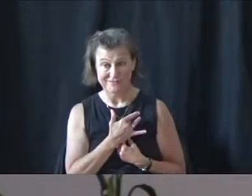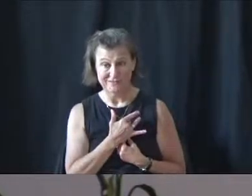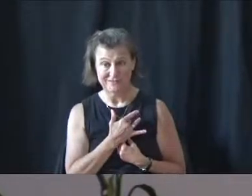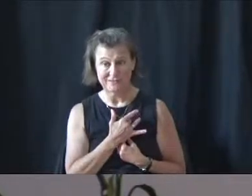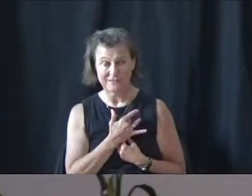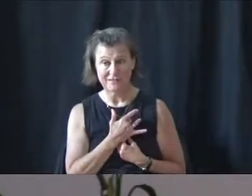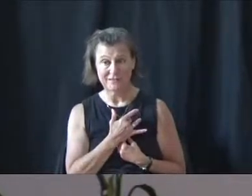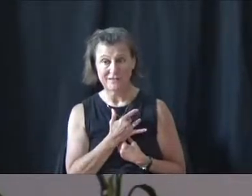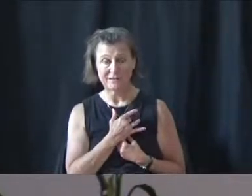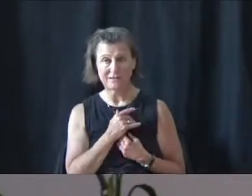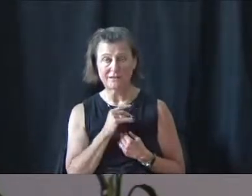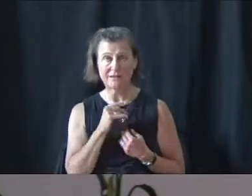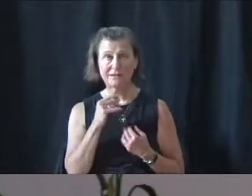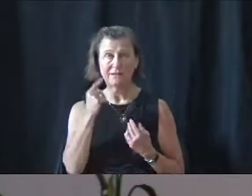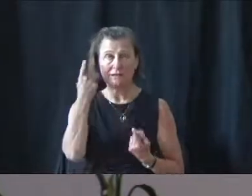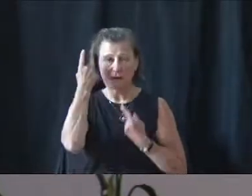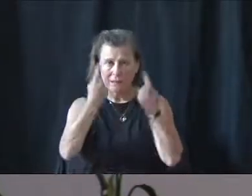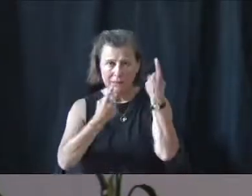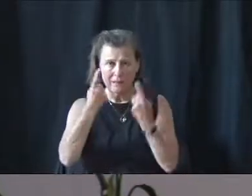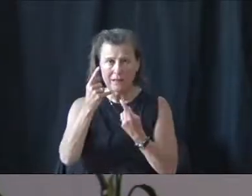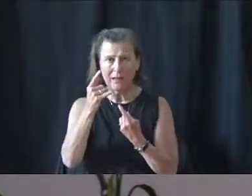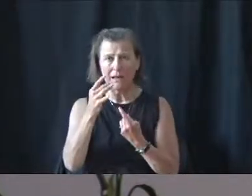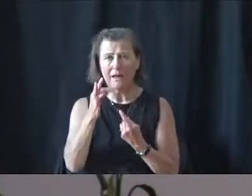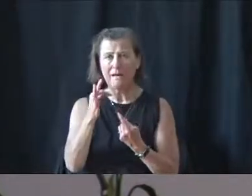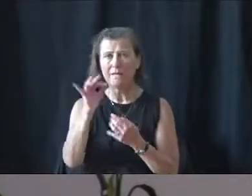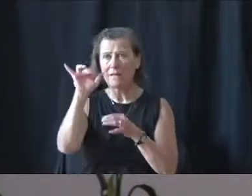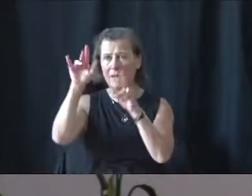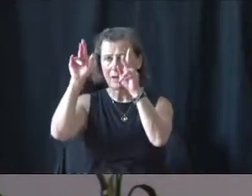Regard them with mercy.